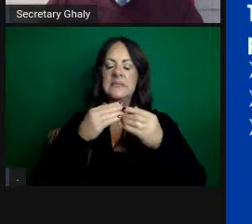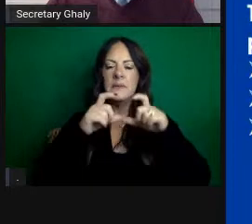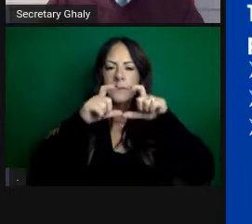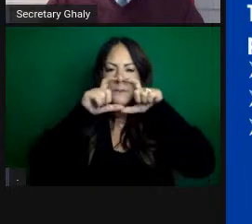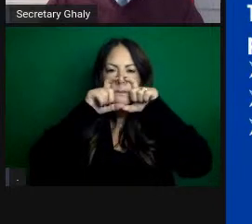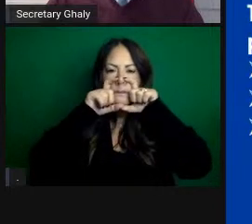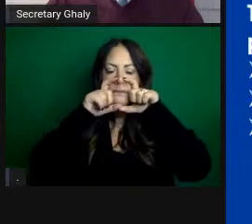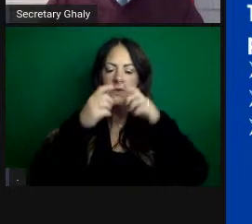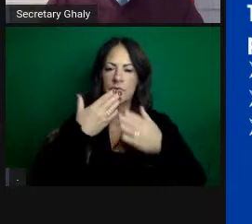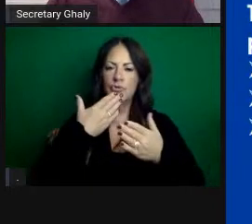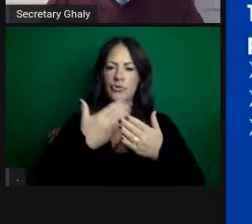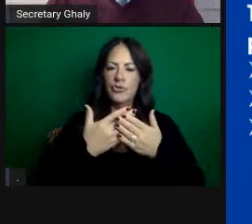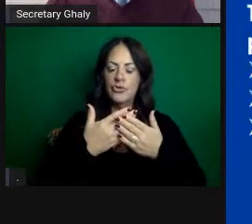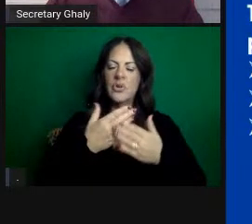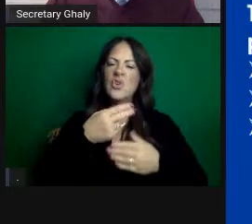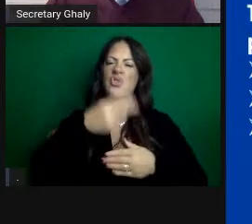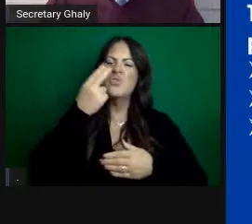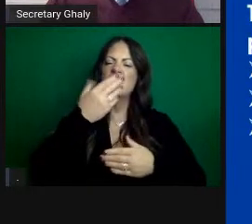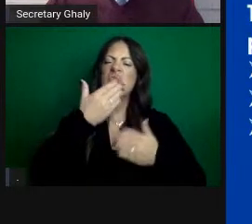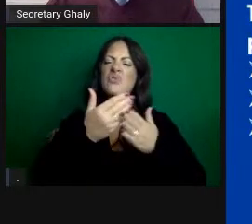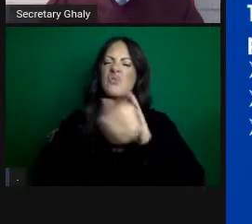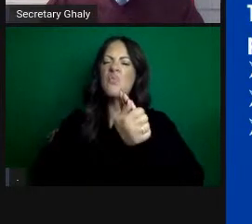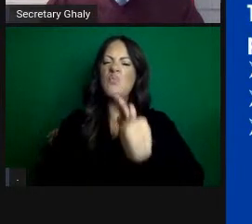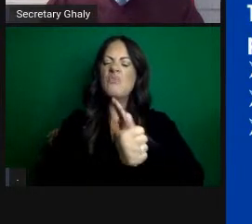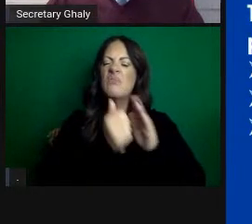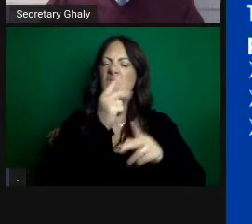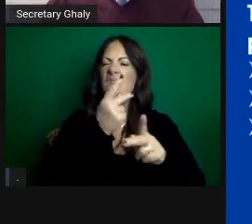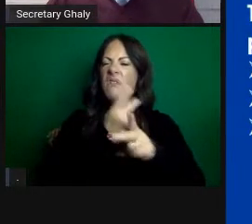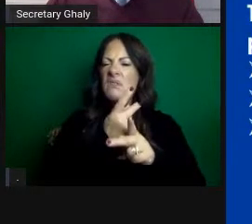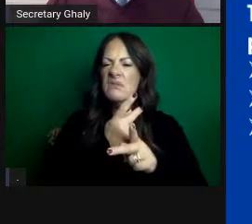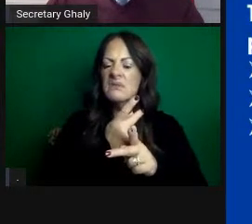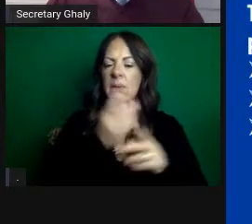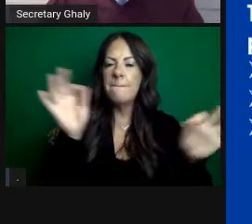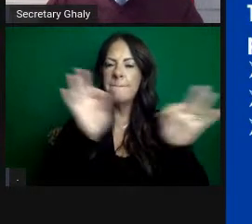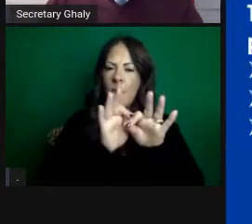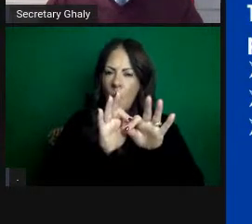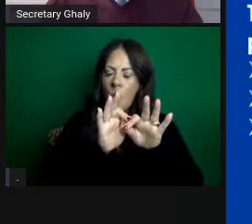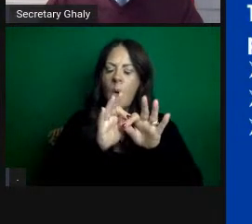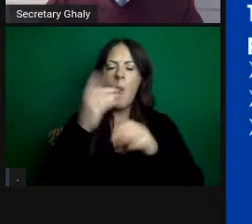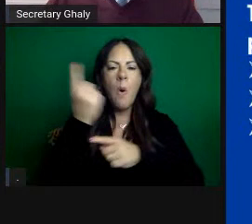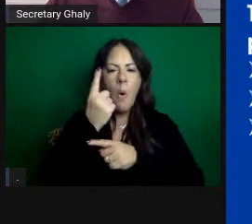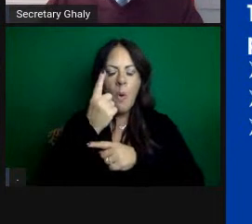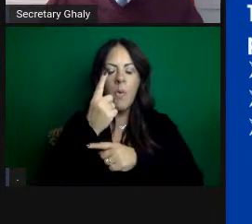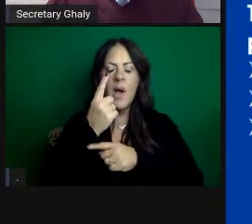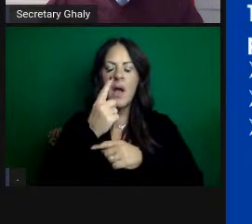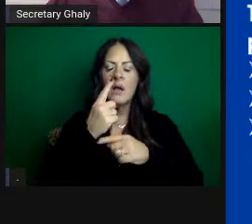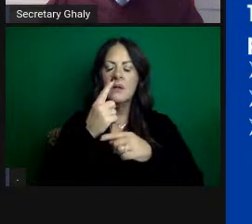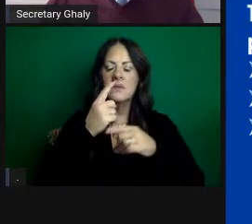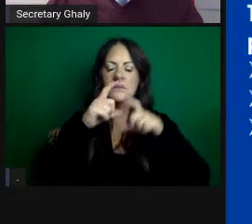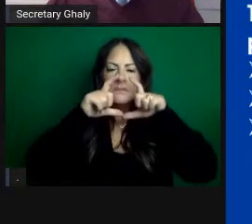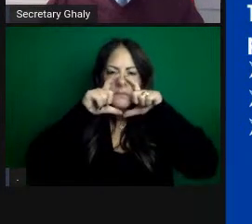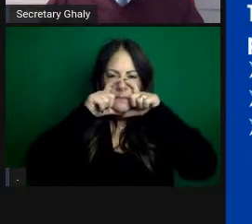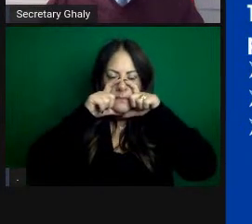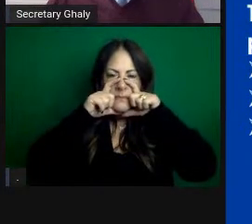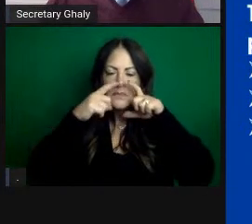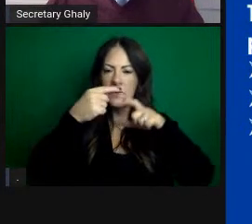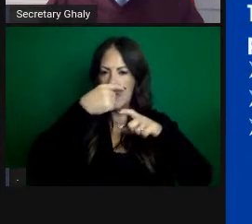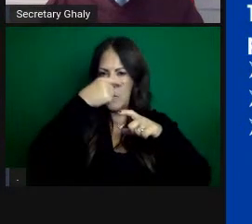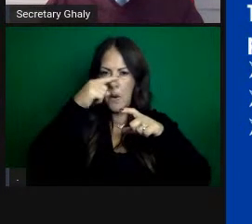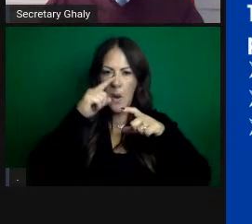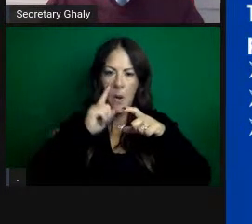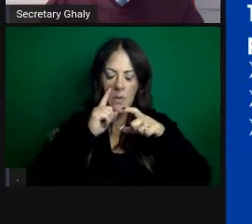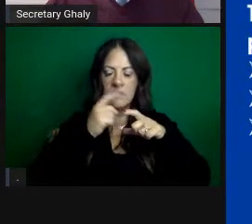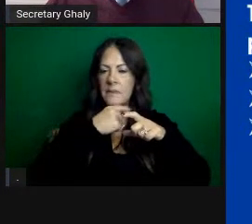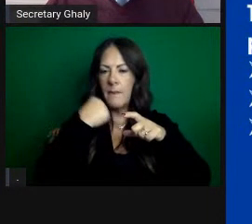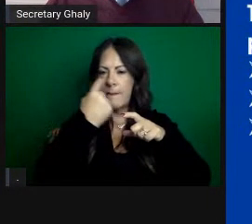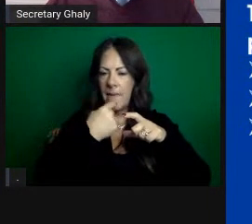high quality mask consistently over your mouth and nose when you're outside of your home, when you're at work, when